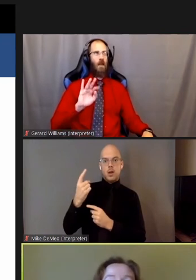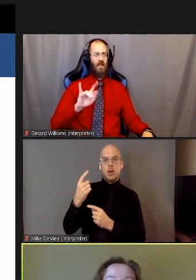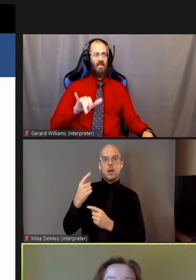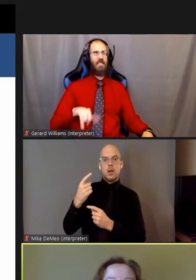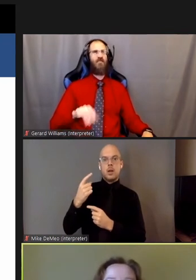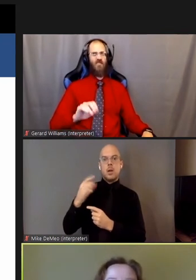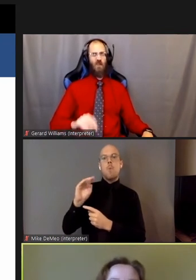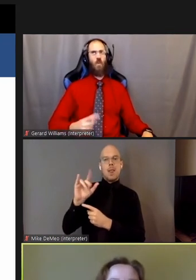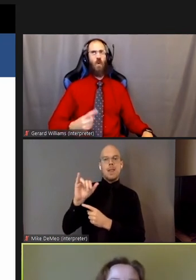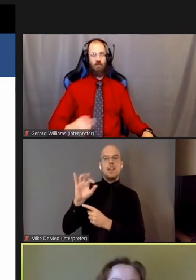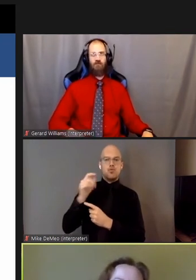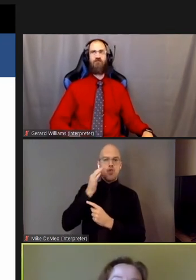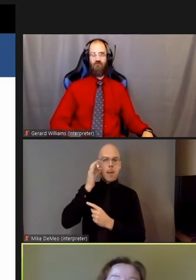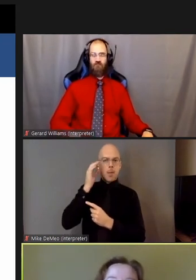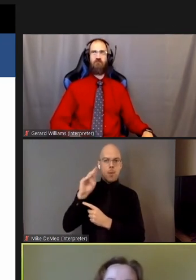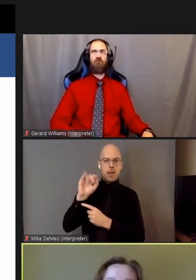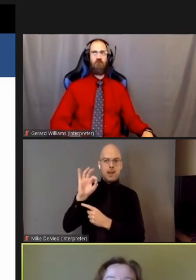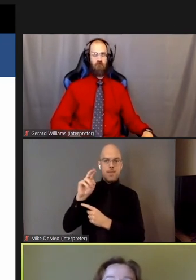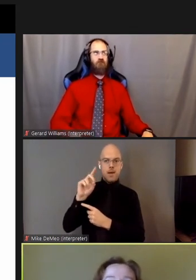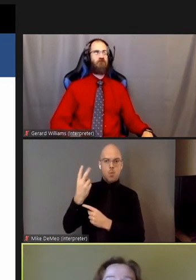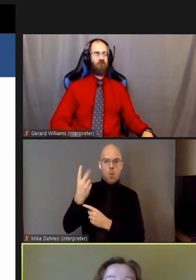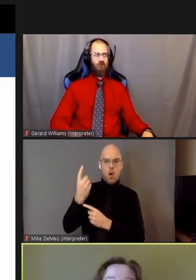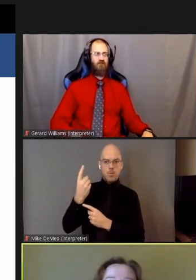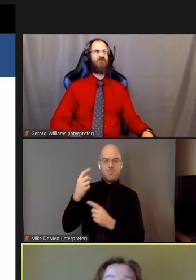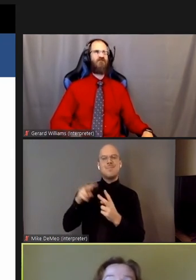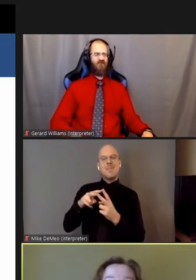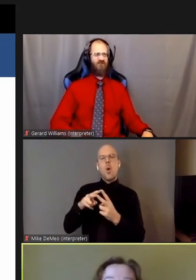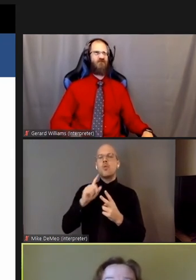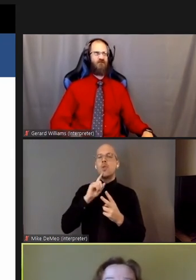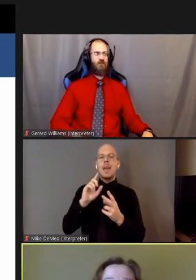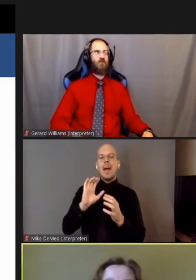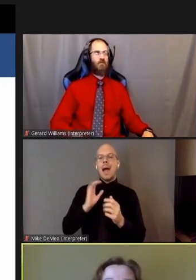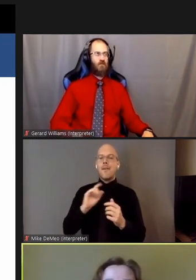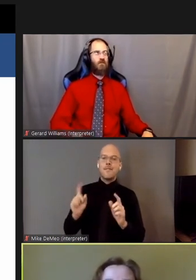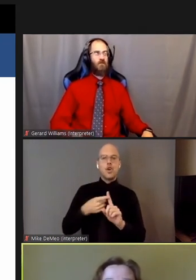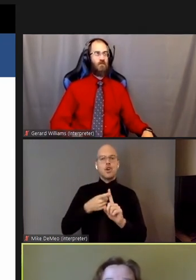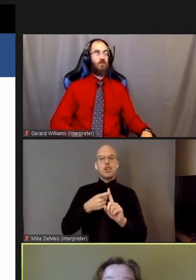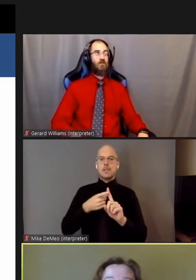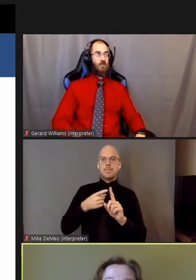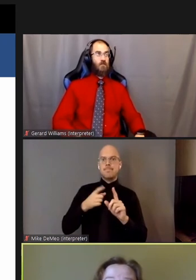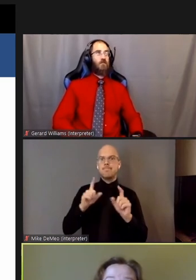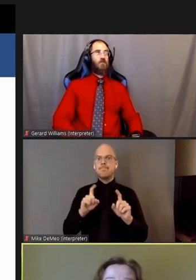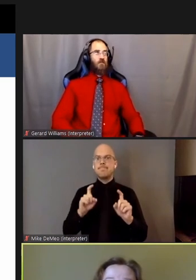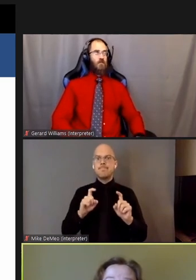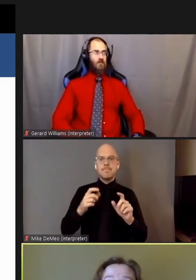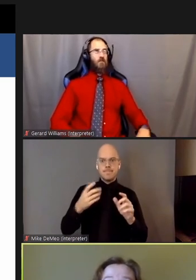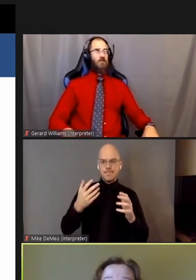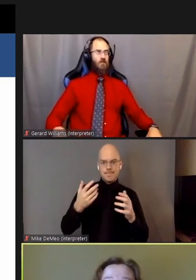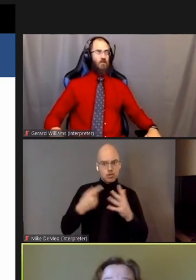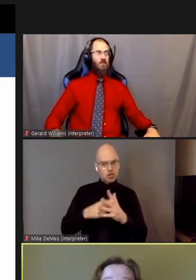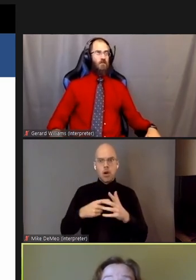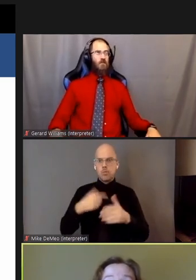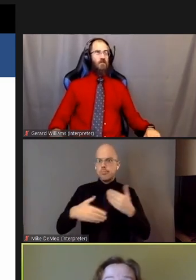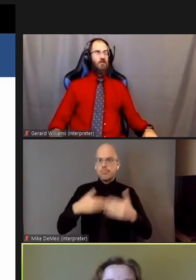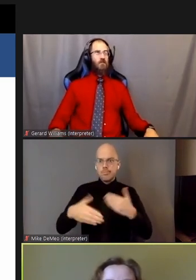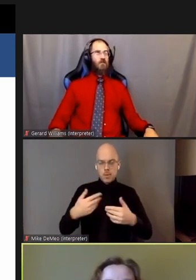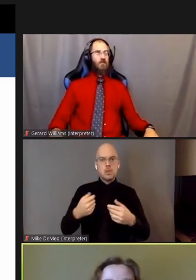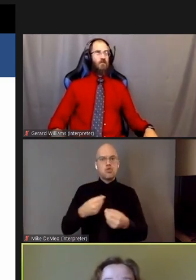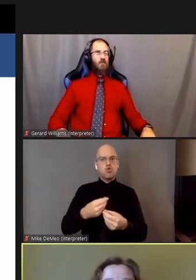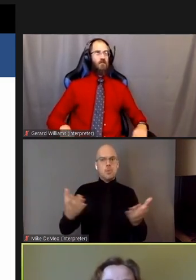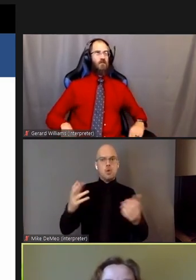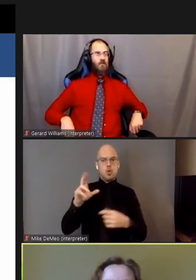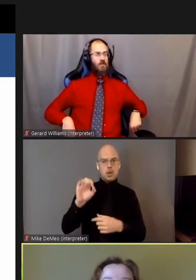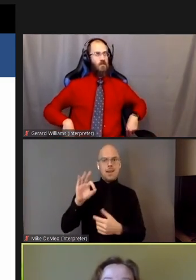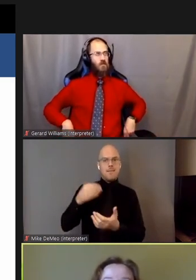starts to sort of get us off and running in the process of using reverse auctions to distribute USF funds